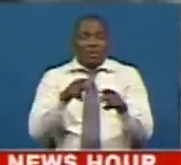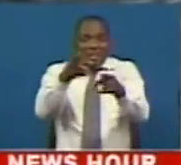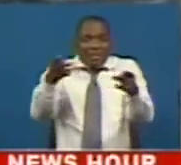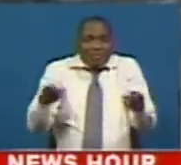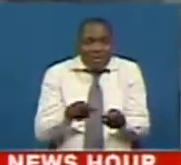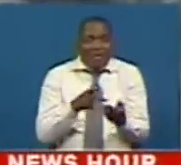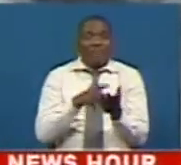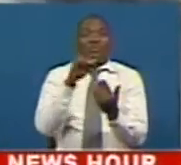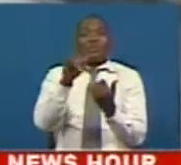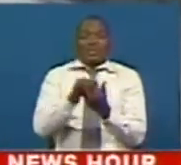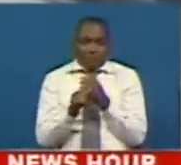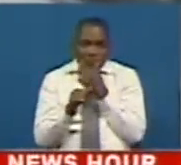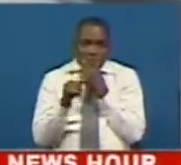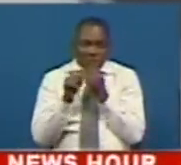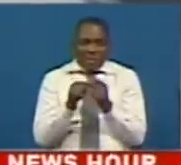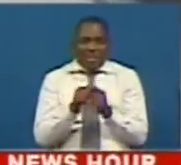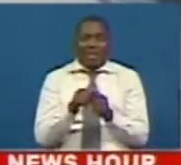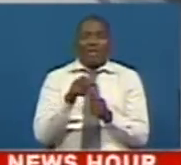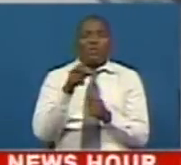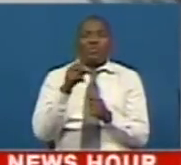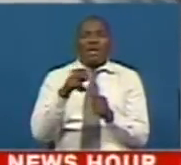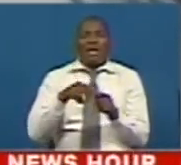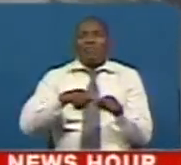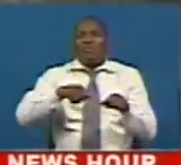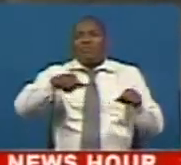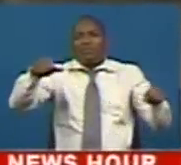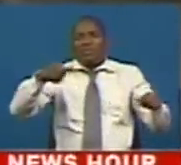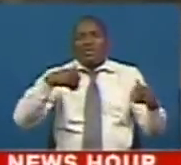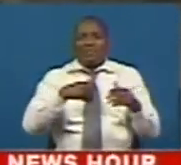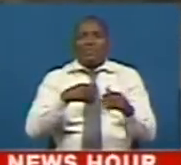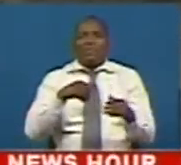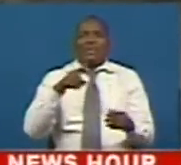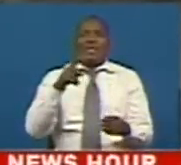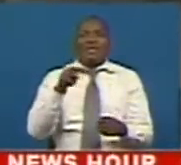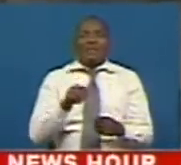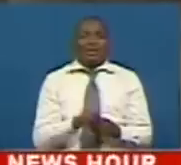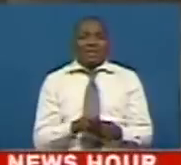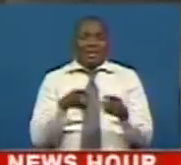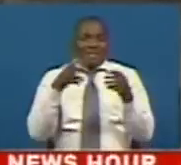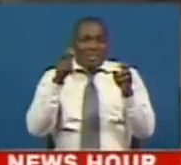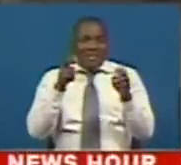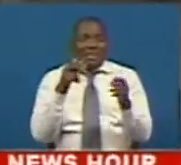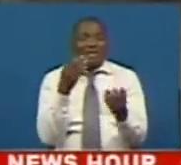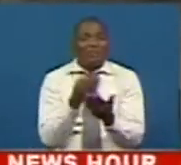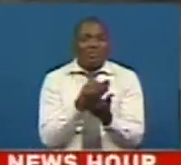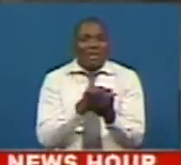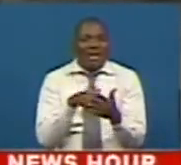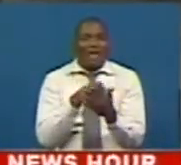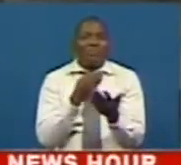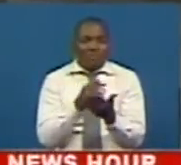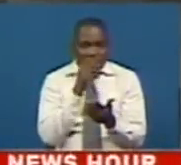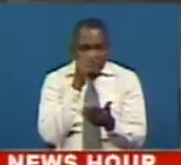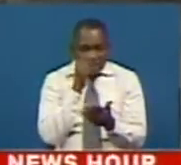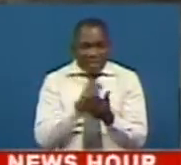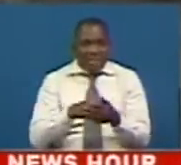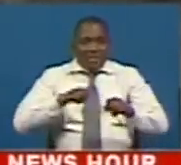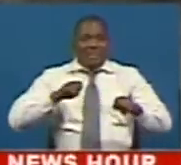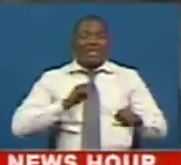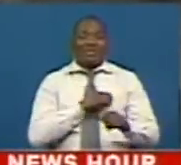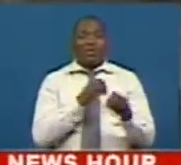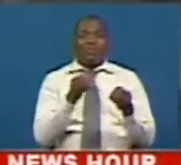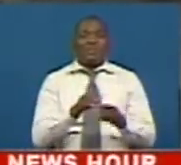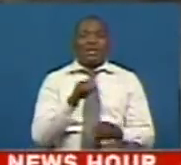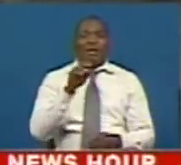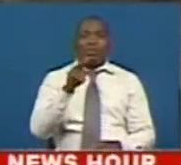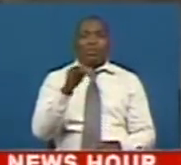for the solar project is 12 kilometers off the dam site. Touching on funding of the solar project, the chief executive